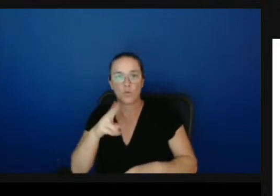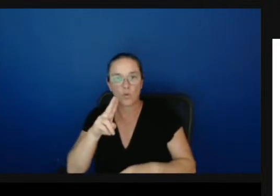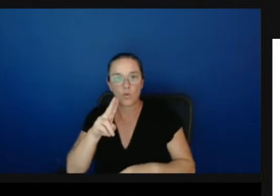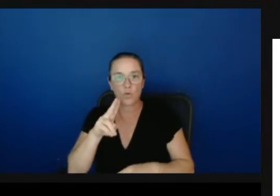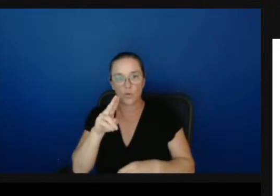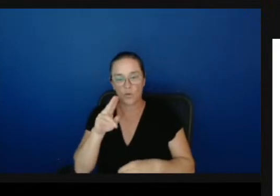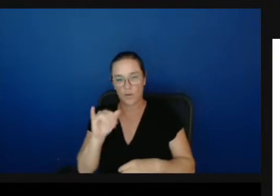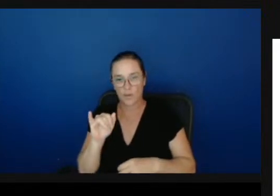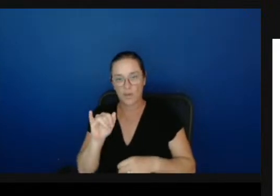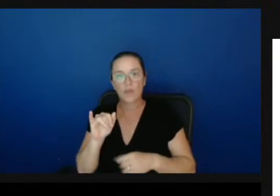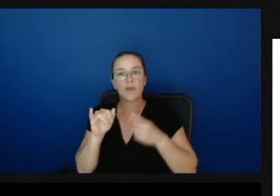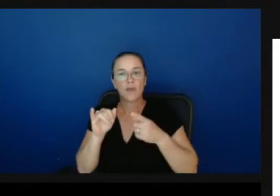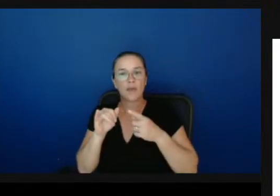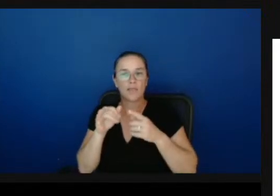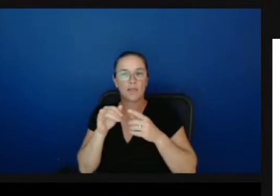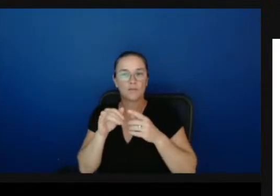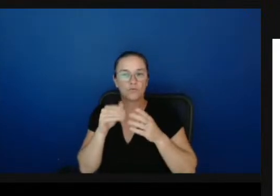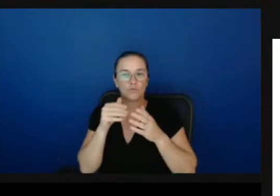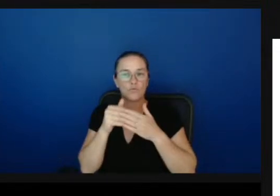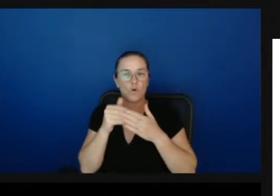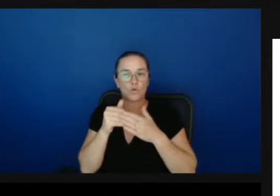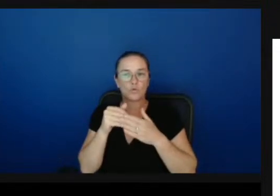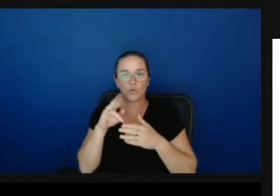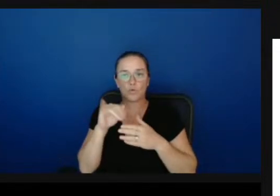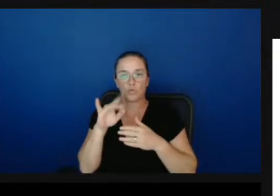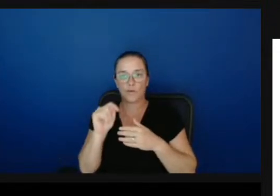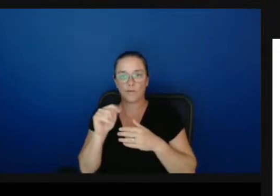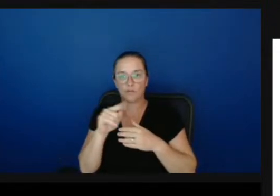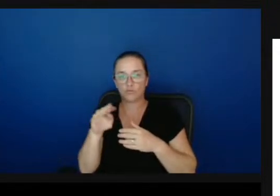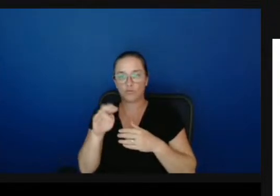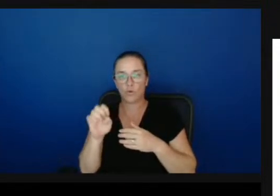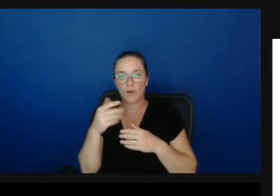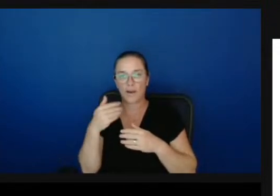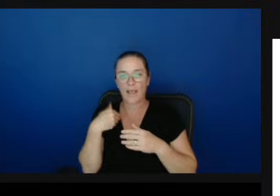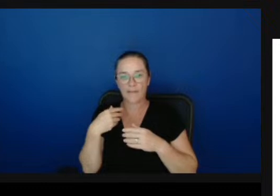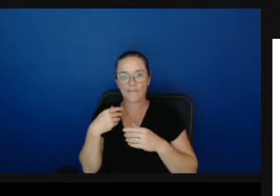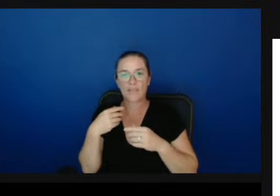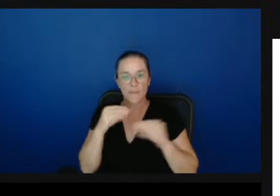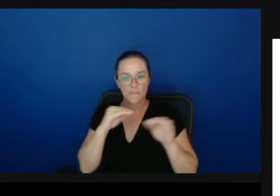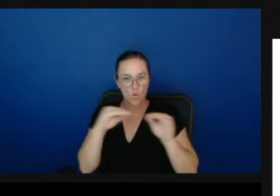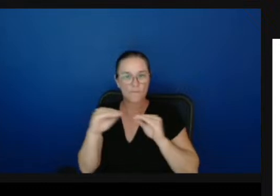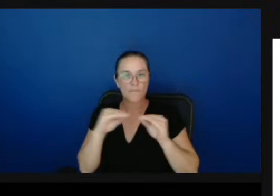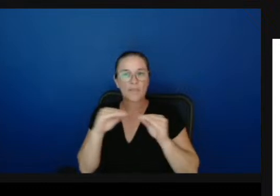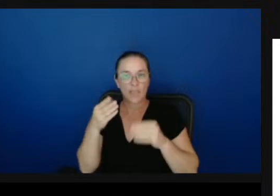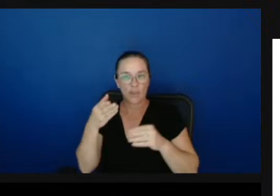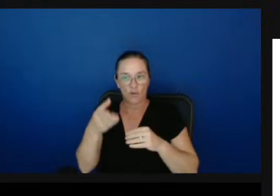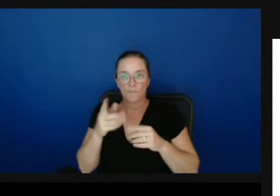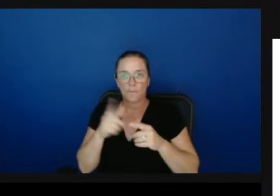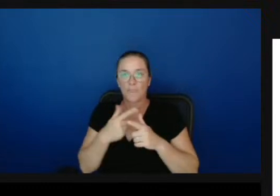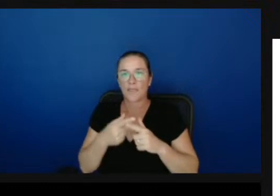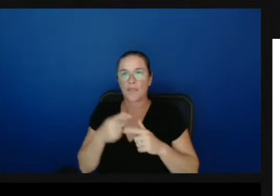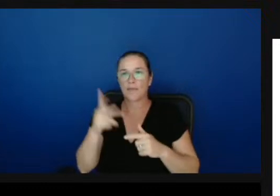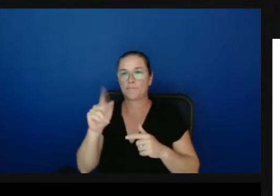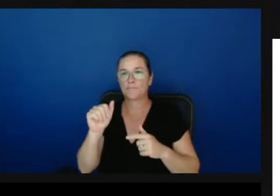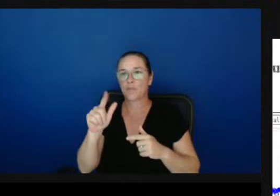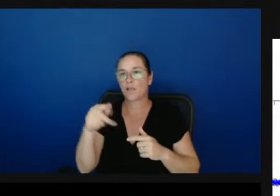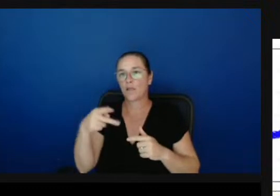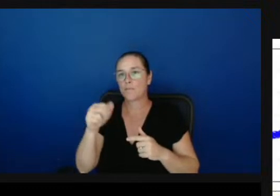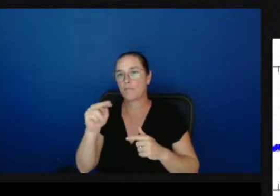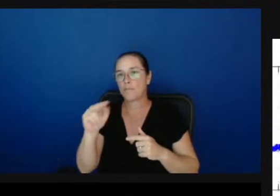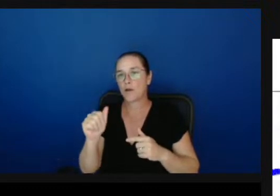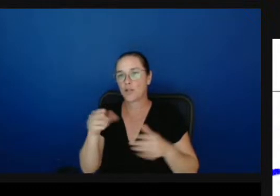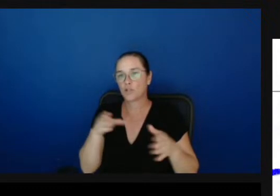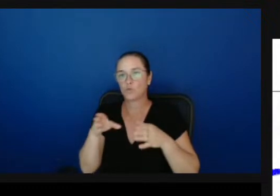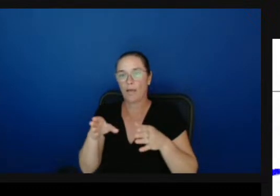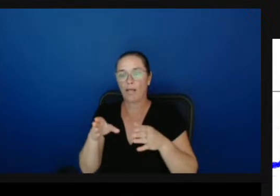does show upward movement a little bit, and that big flank movement there and there as well. And Kīlauea Trail, I wanted to end with here. Kīlauea Trail is